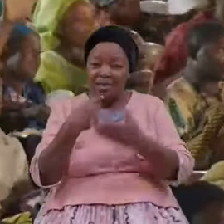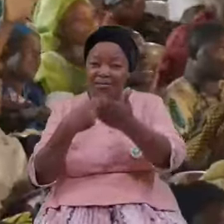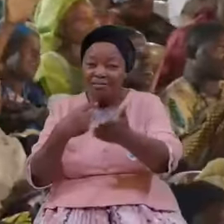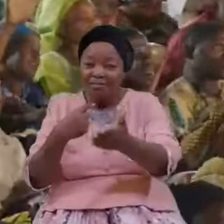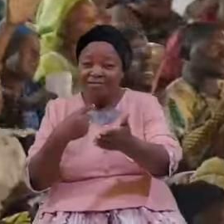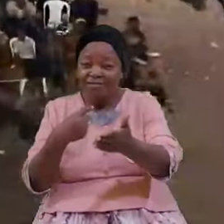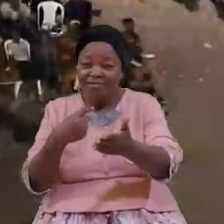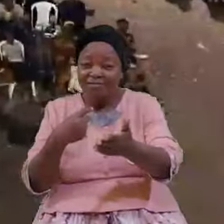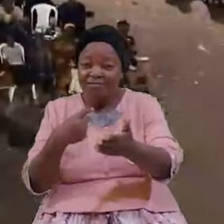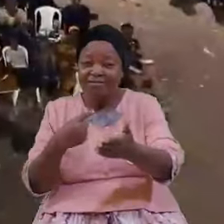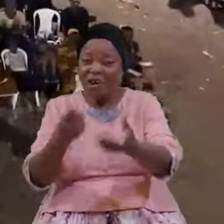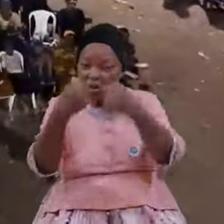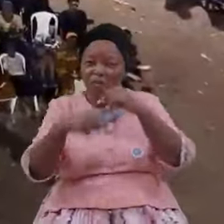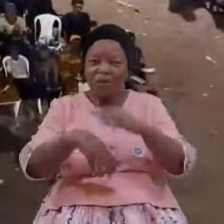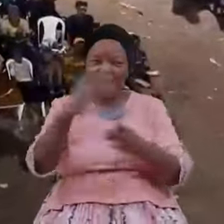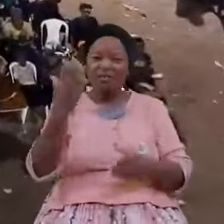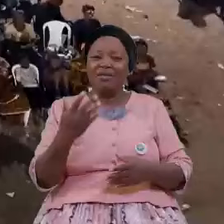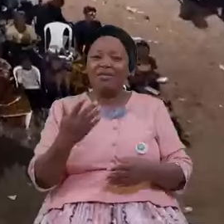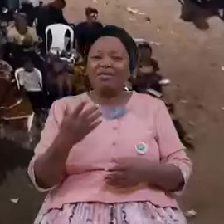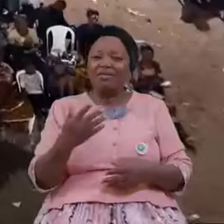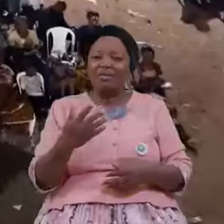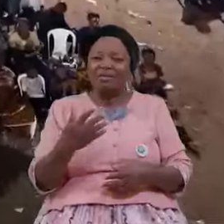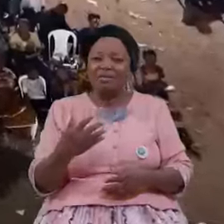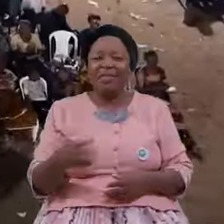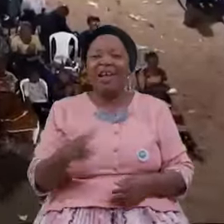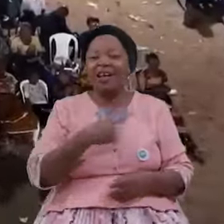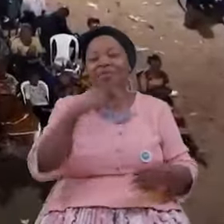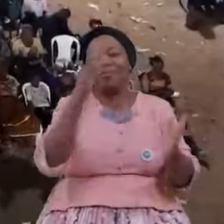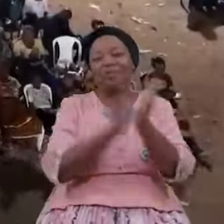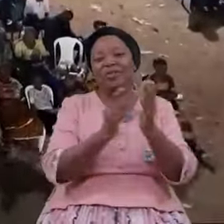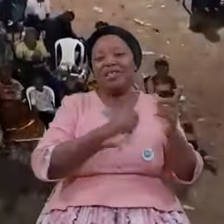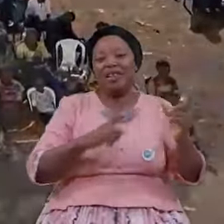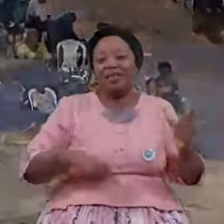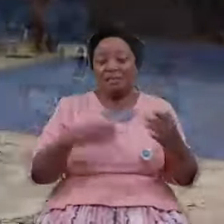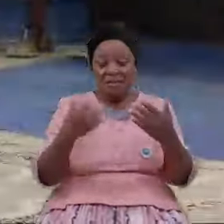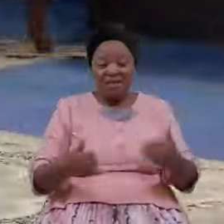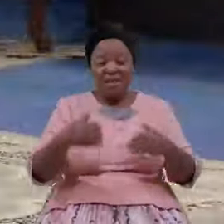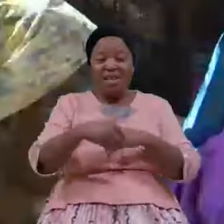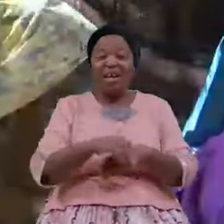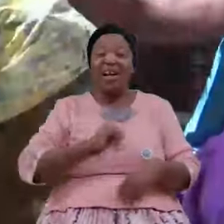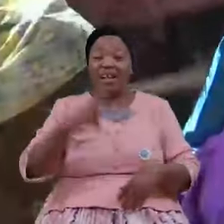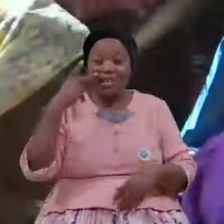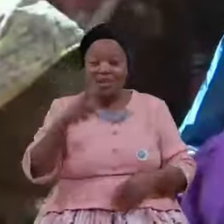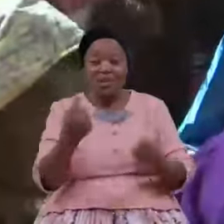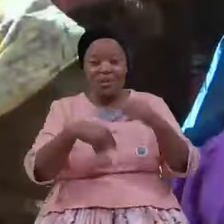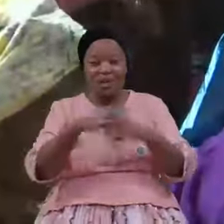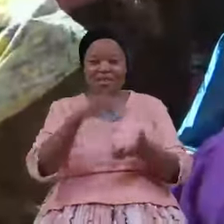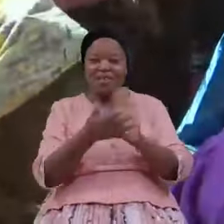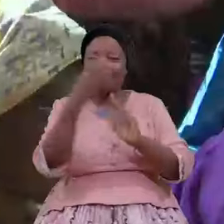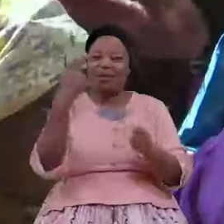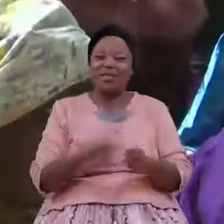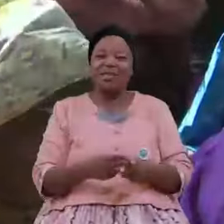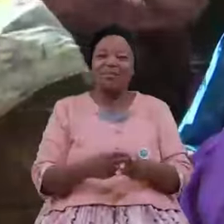come forth. And praise the Lord tonight. I see you coming forth. Out of